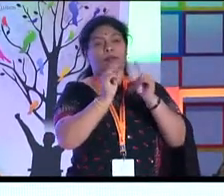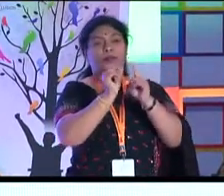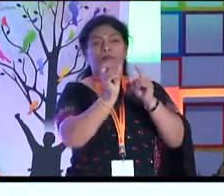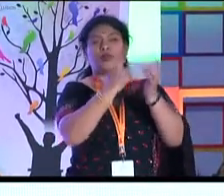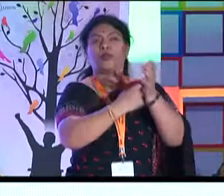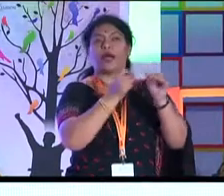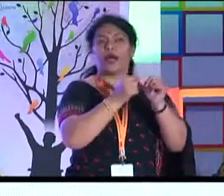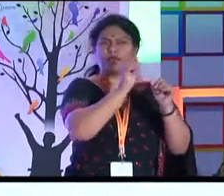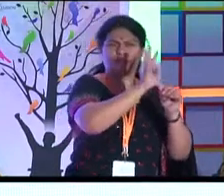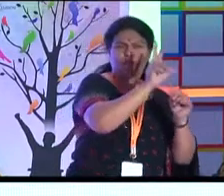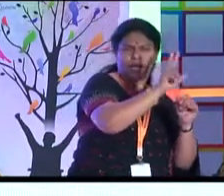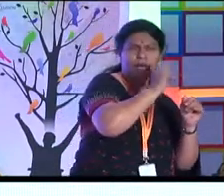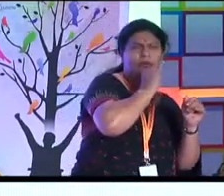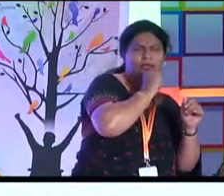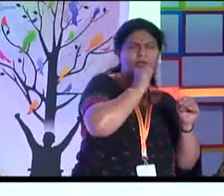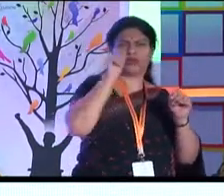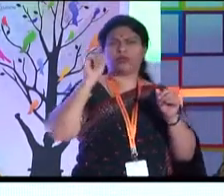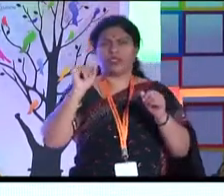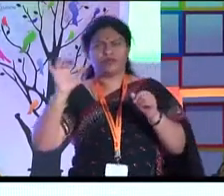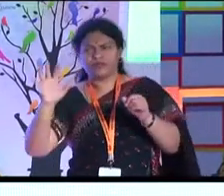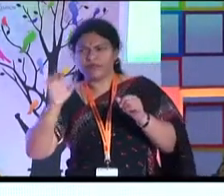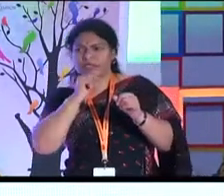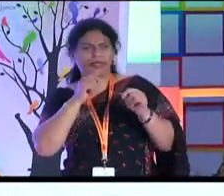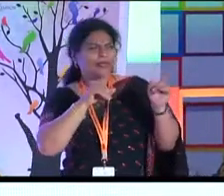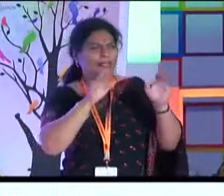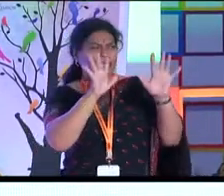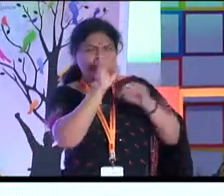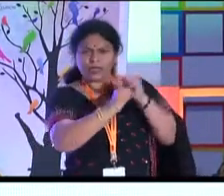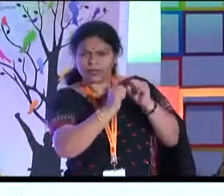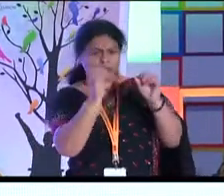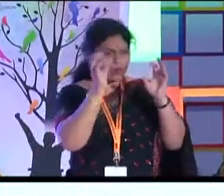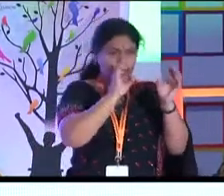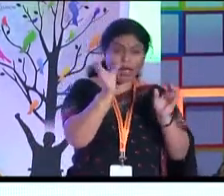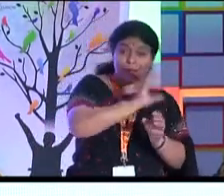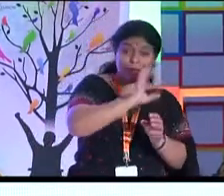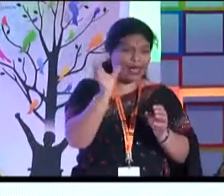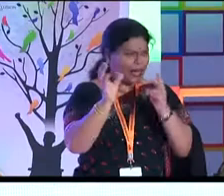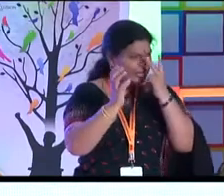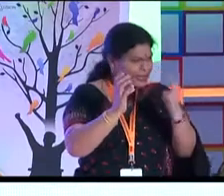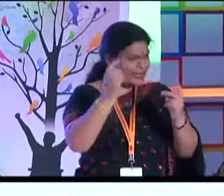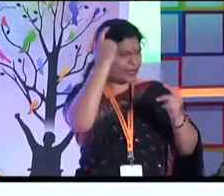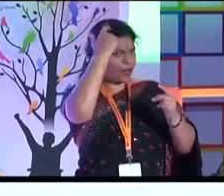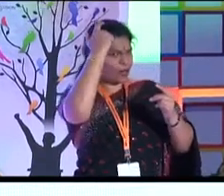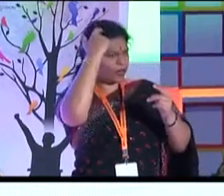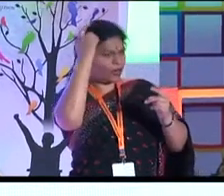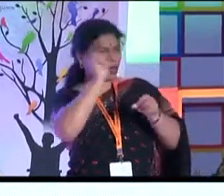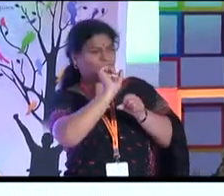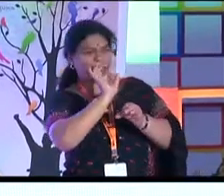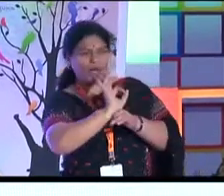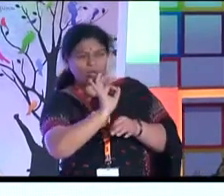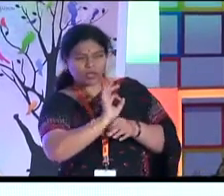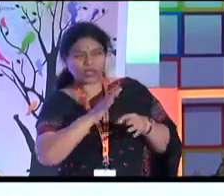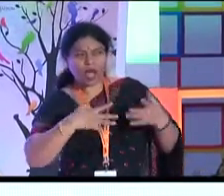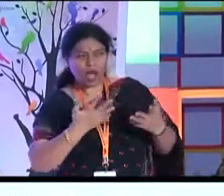45 through age of 55. For the next 10 years, we're looking at basic brain functions and basic health